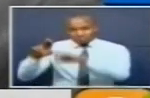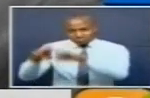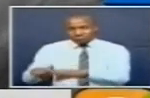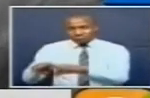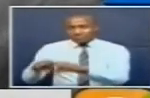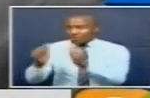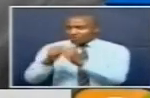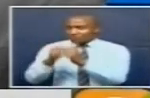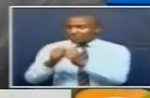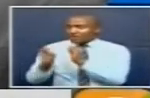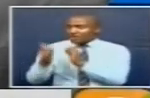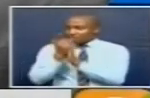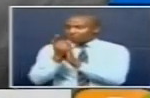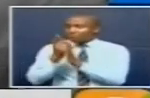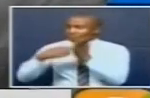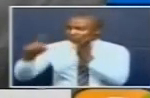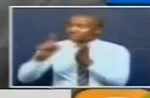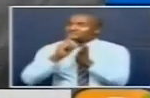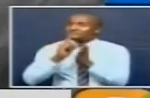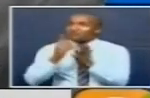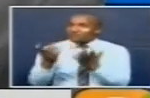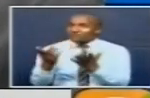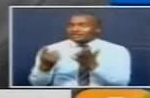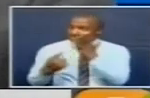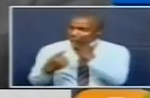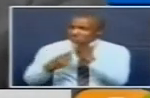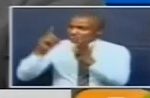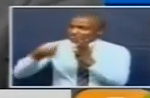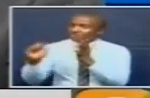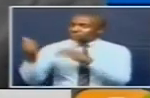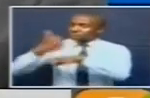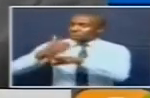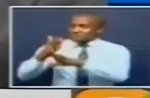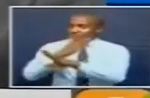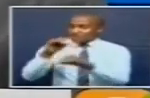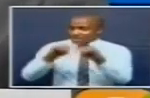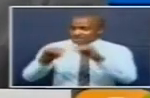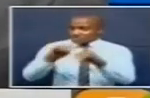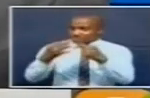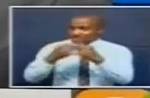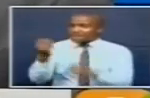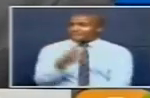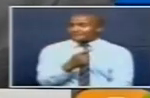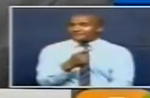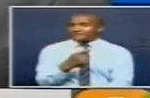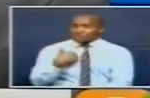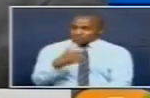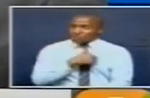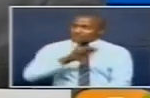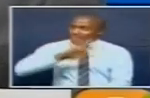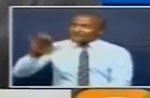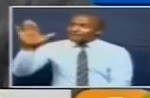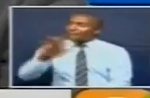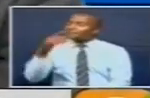October passed law requiring that we put in technology in place 8 months before the election. Okay. It's us who actually went back to Parliament and told mm-hmm. them,